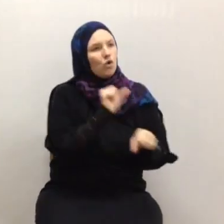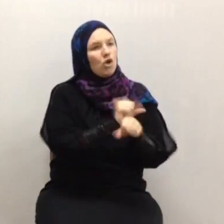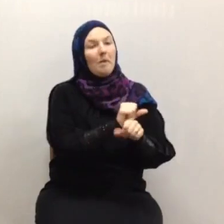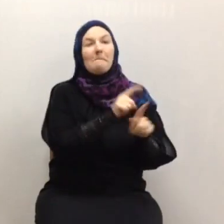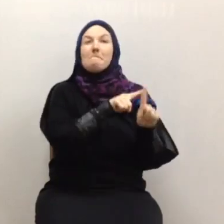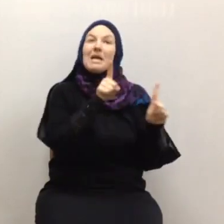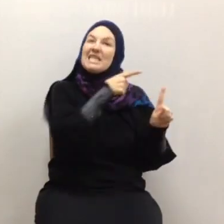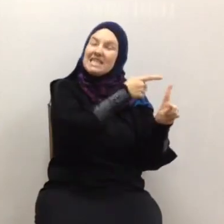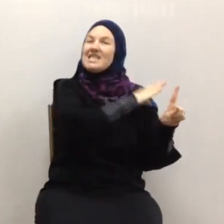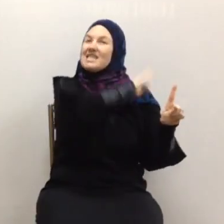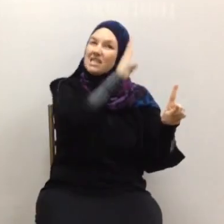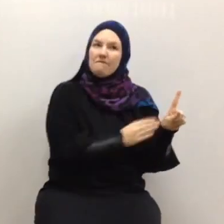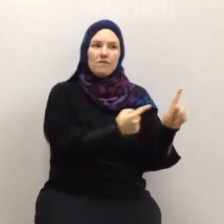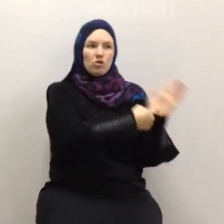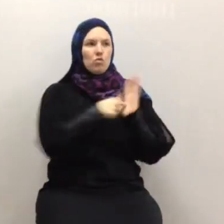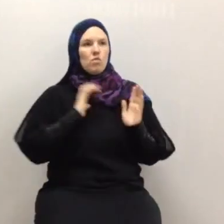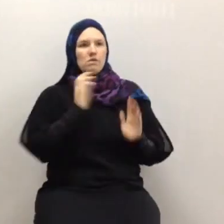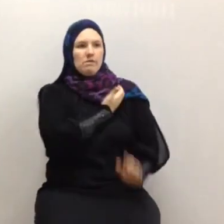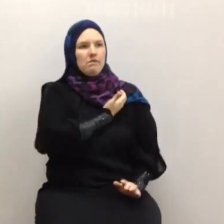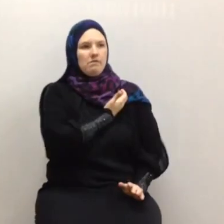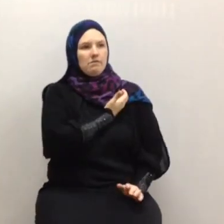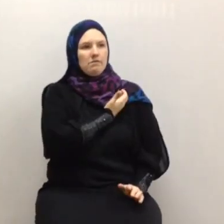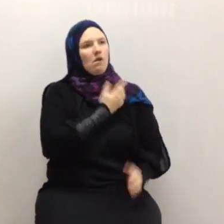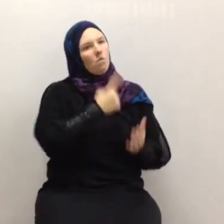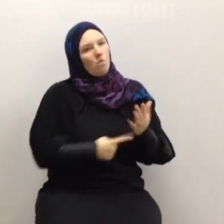the light you gave them are.